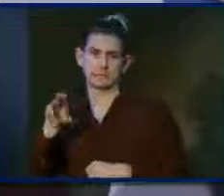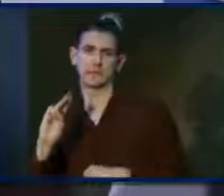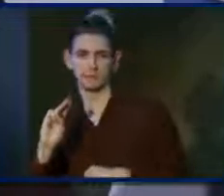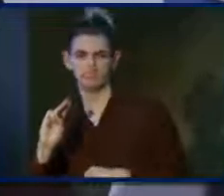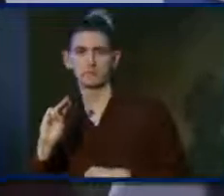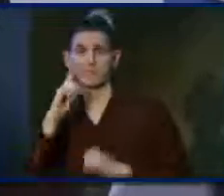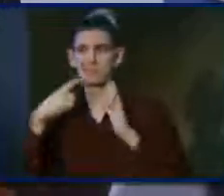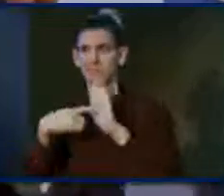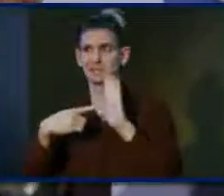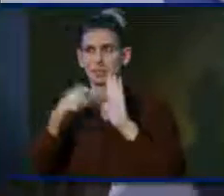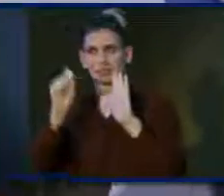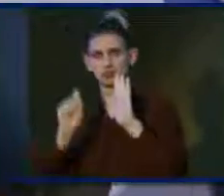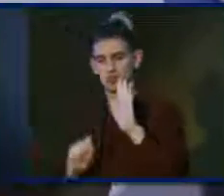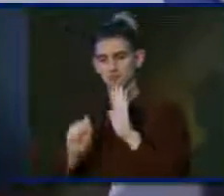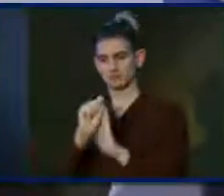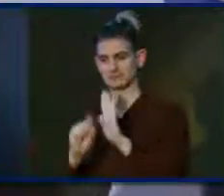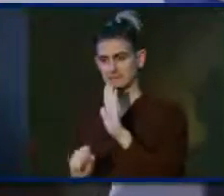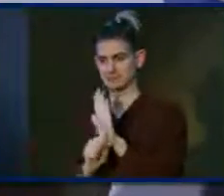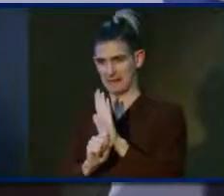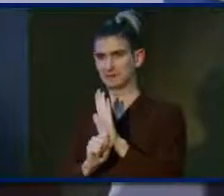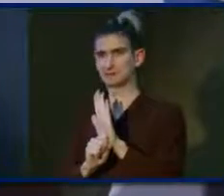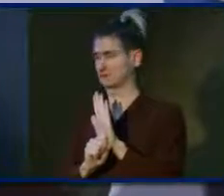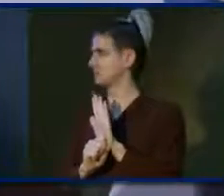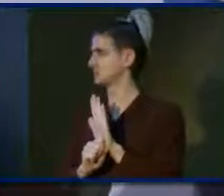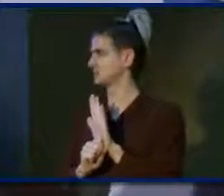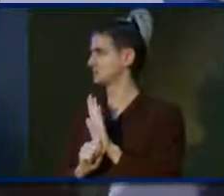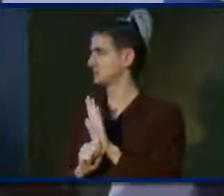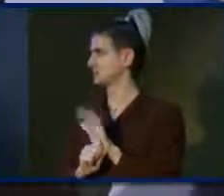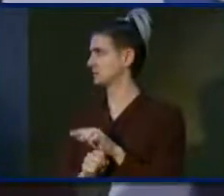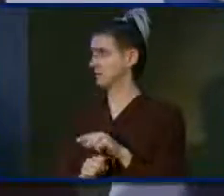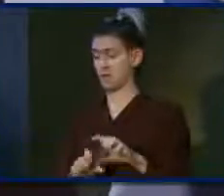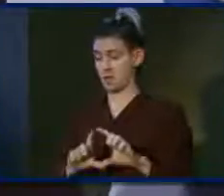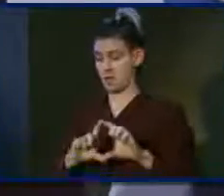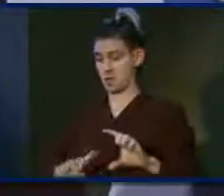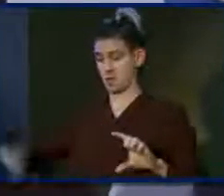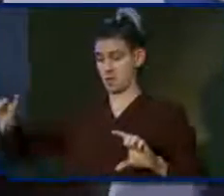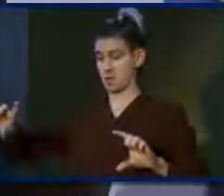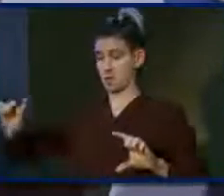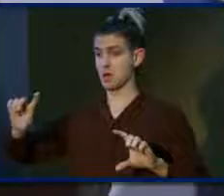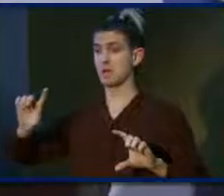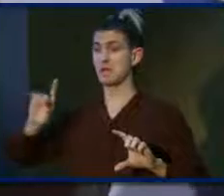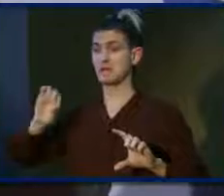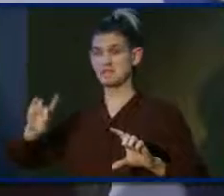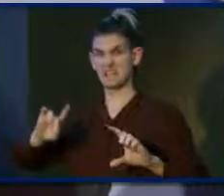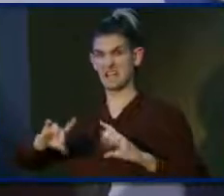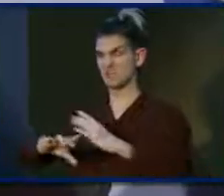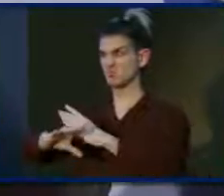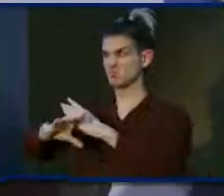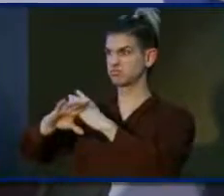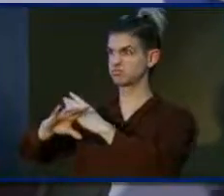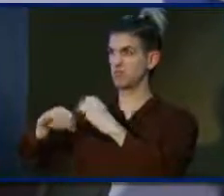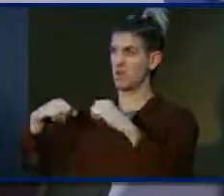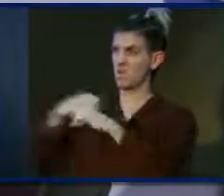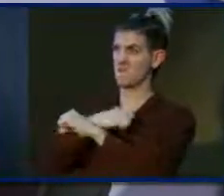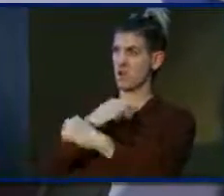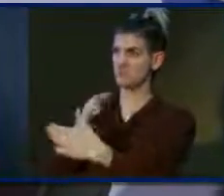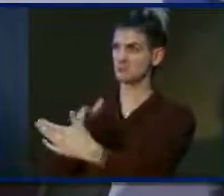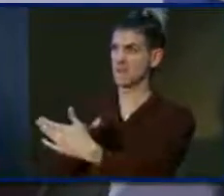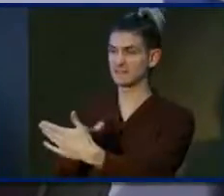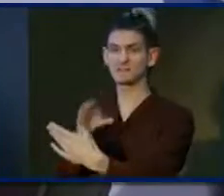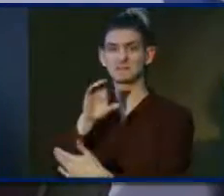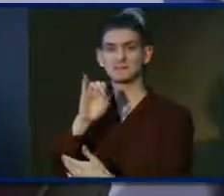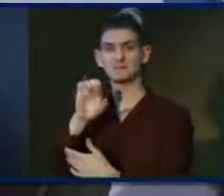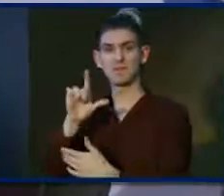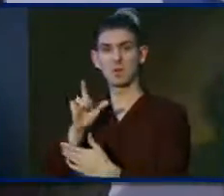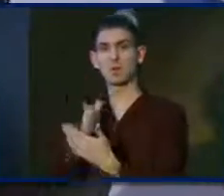Southern state senators, and at that point Democratic senators, prevented civil rights legislation from getting to the floor. So we have to recognize that for